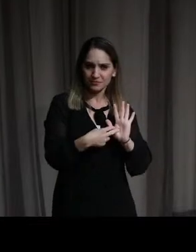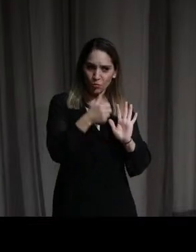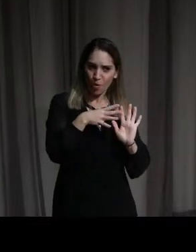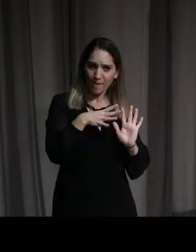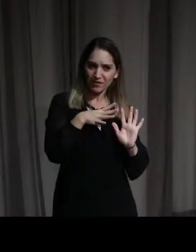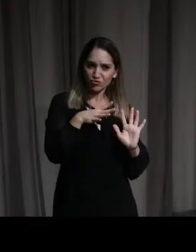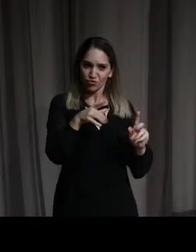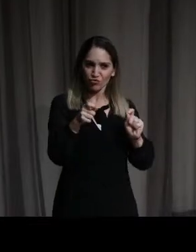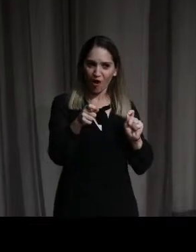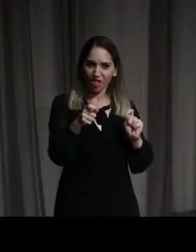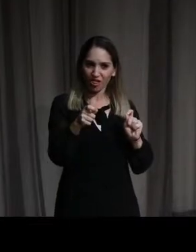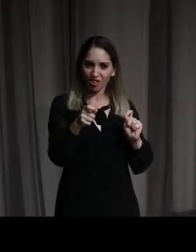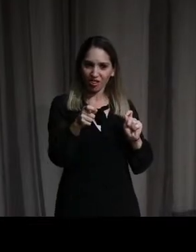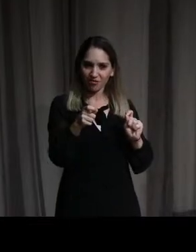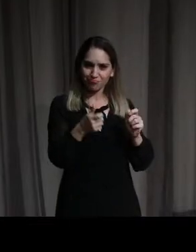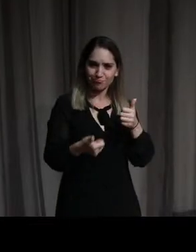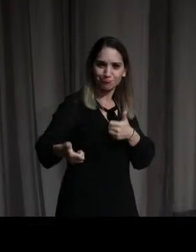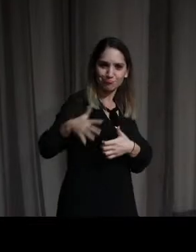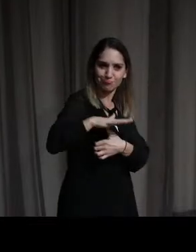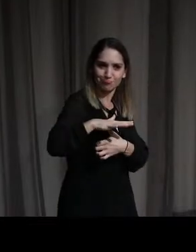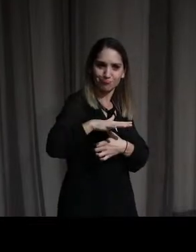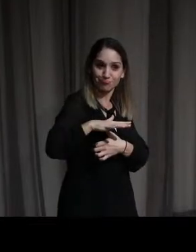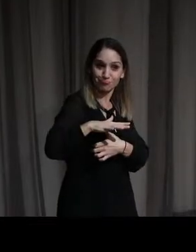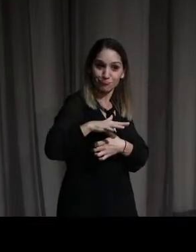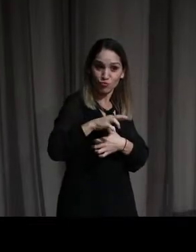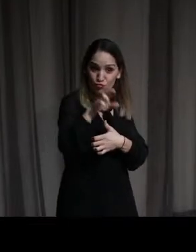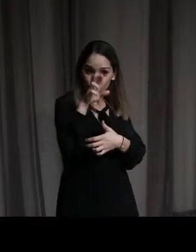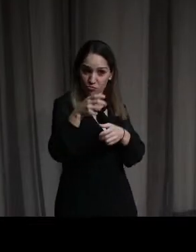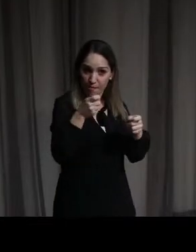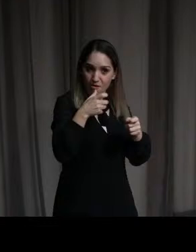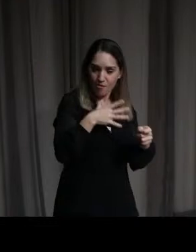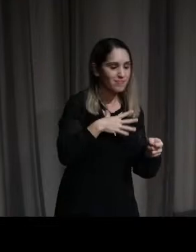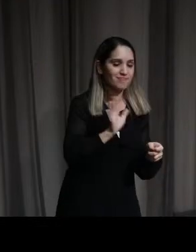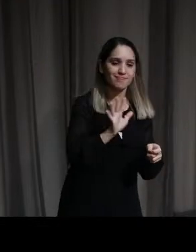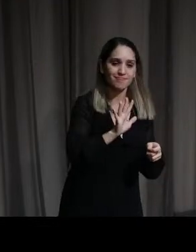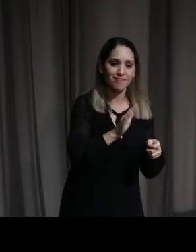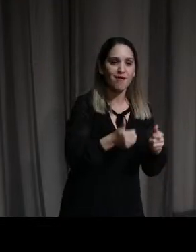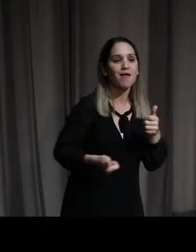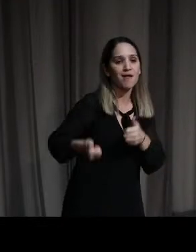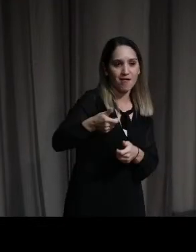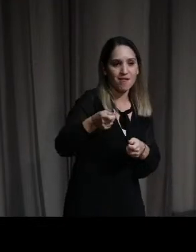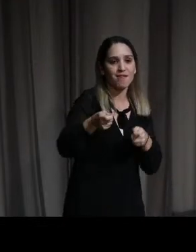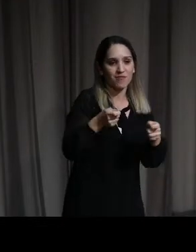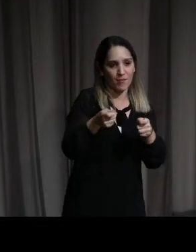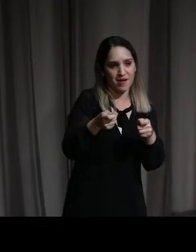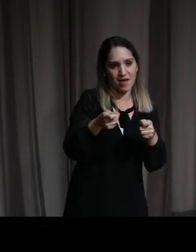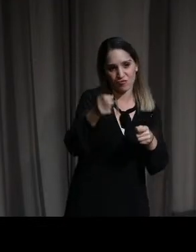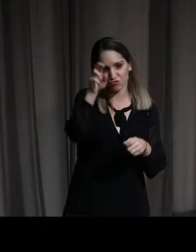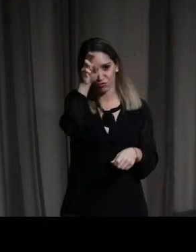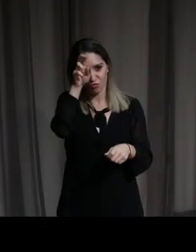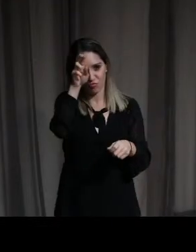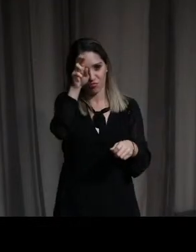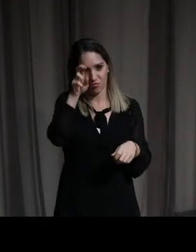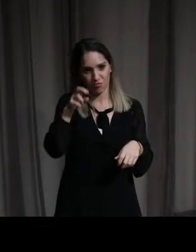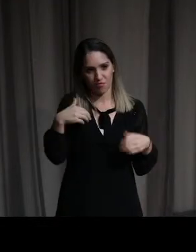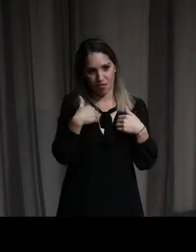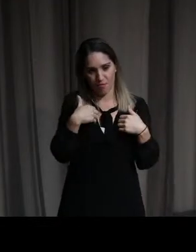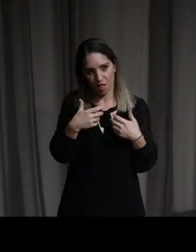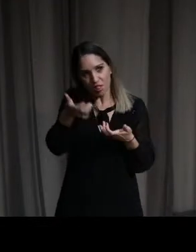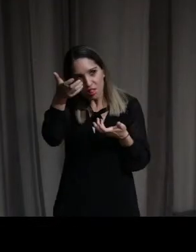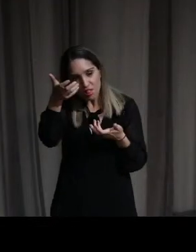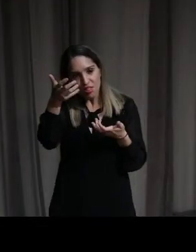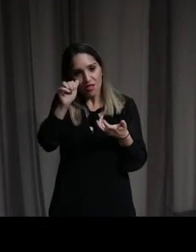rooster. She is not dominated by the rooster. She is in control of the rooster. So it is this